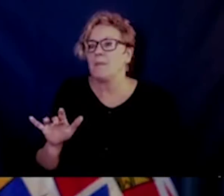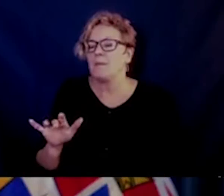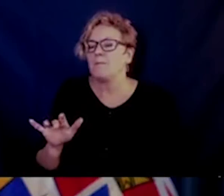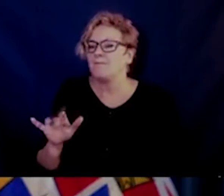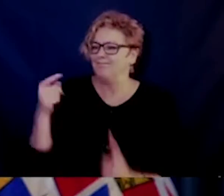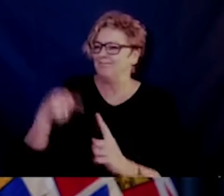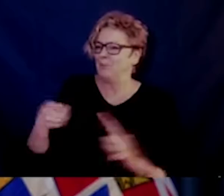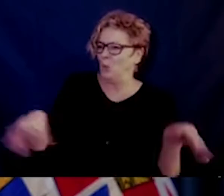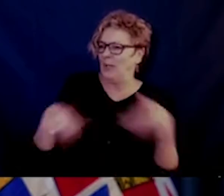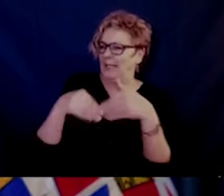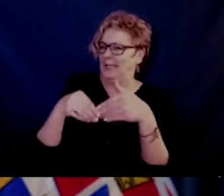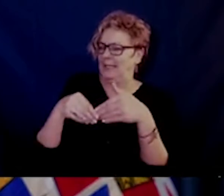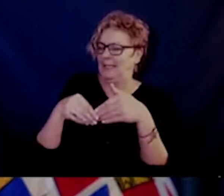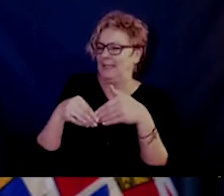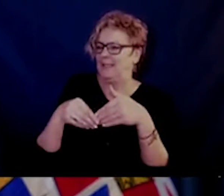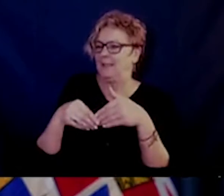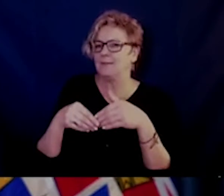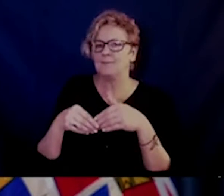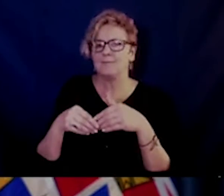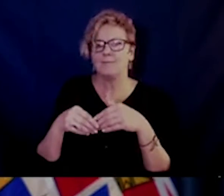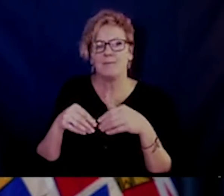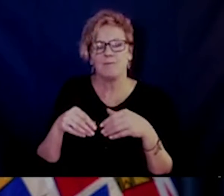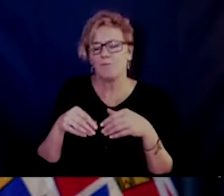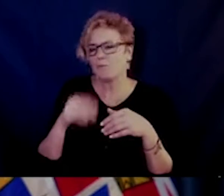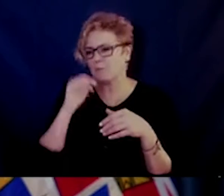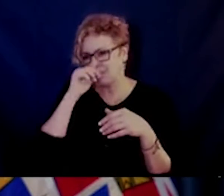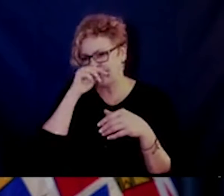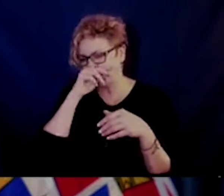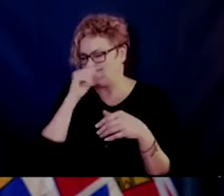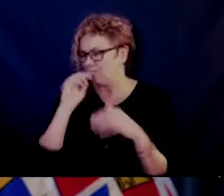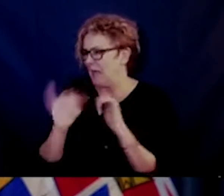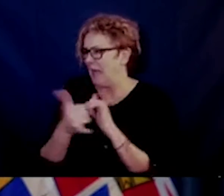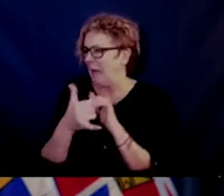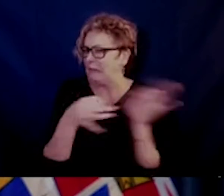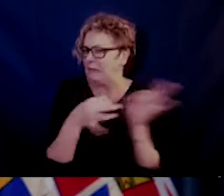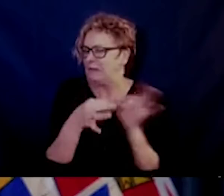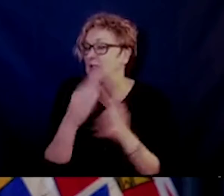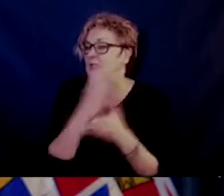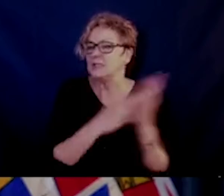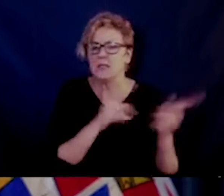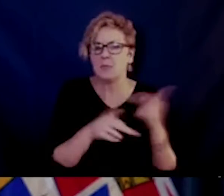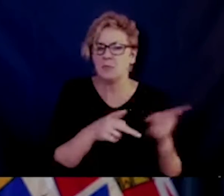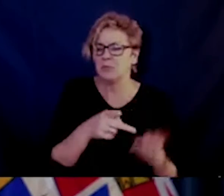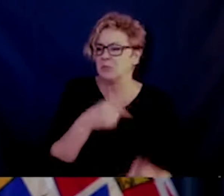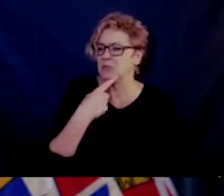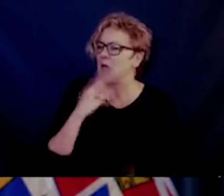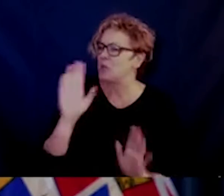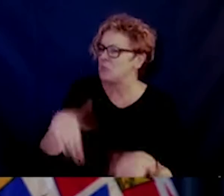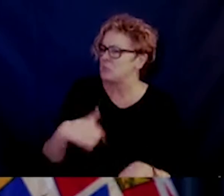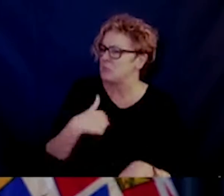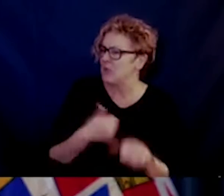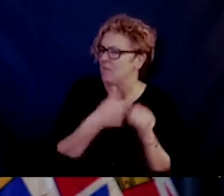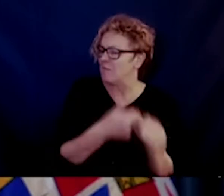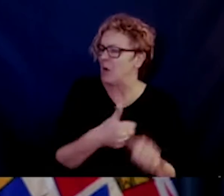Just wondering what you, on the topic of weddings again, what you have to say to people who, think they're following the rules. They have maybe 25, 30